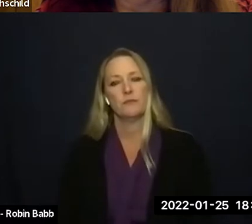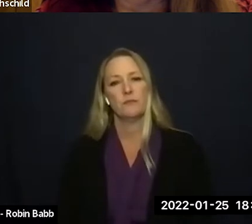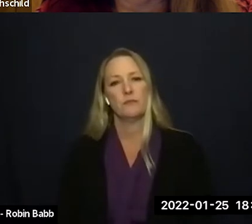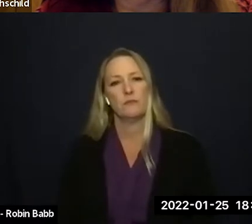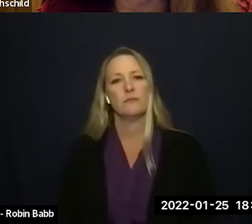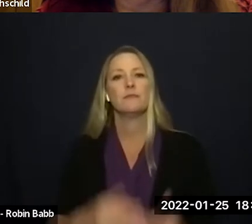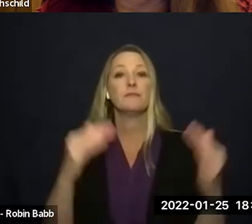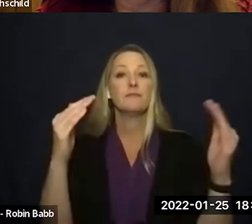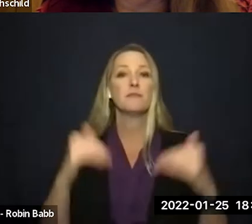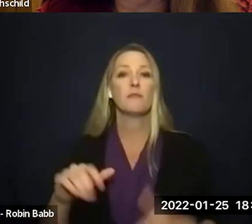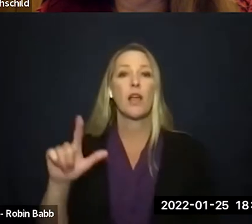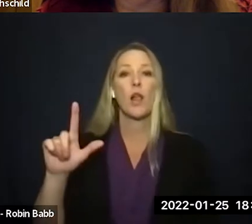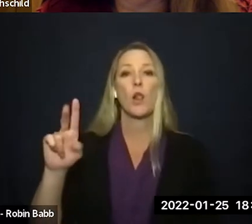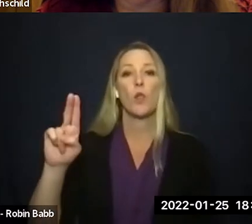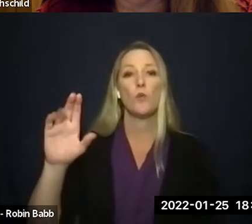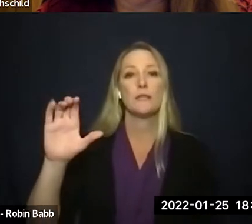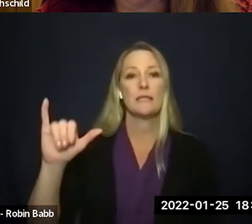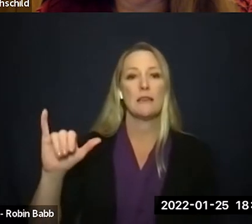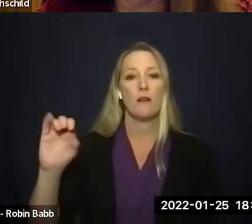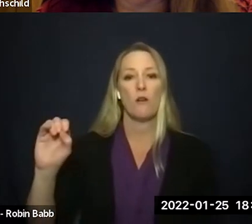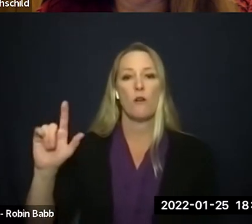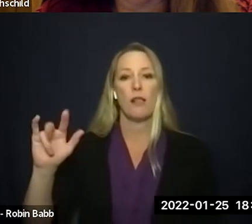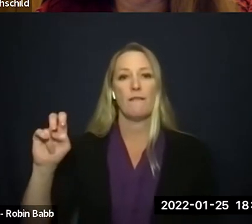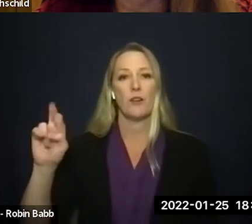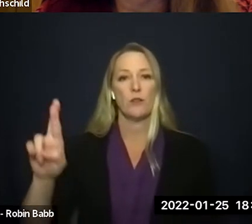next speaker is lucy oliver